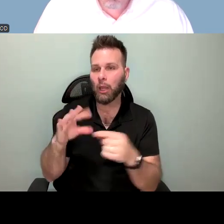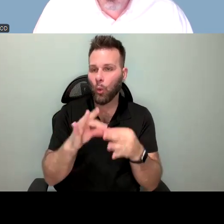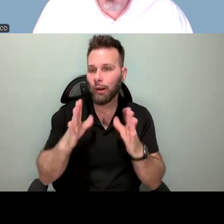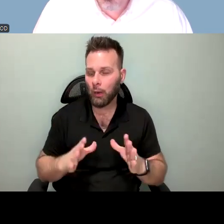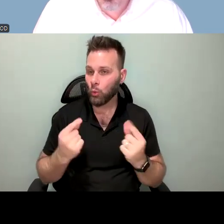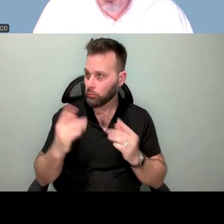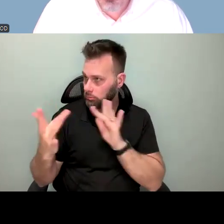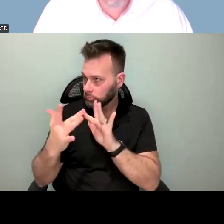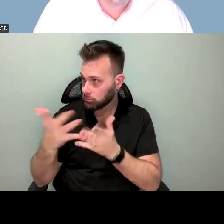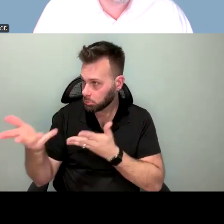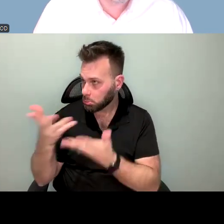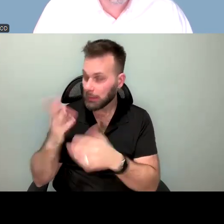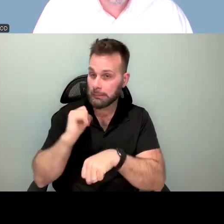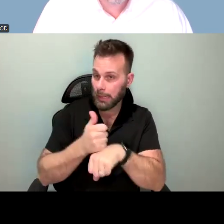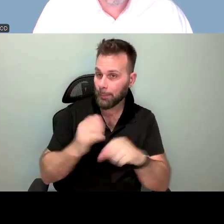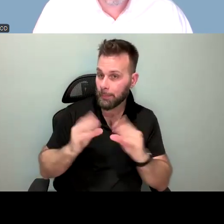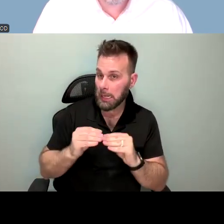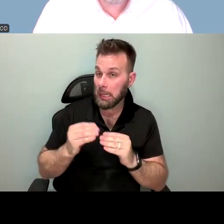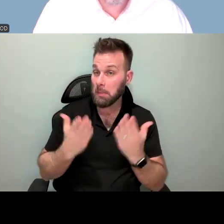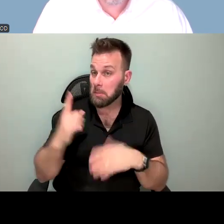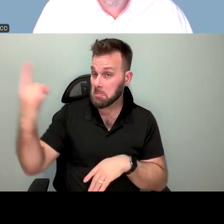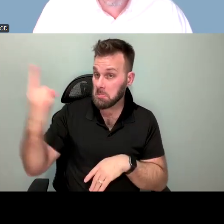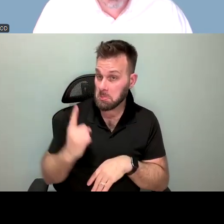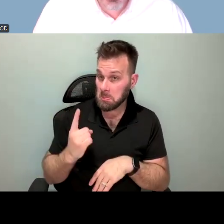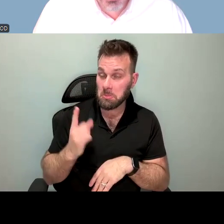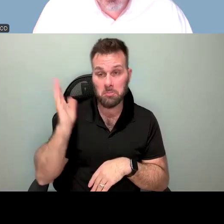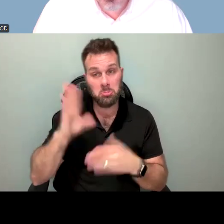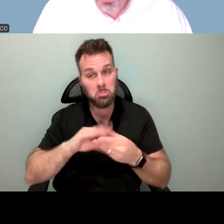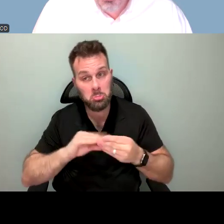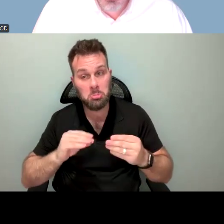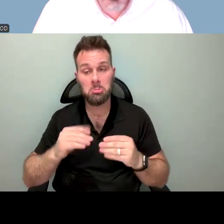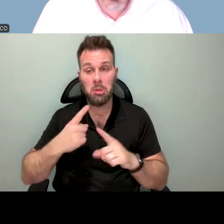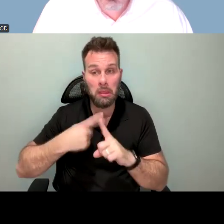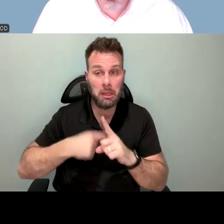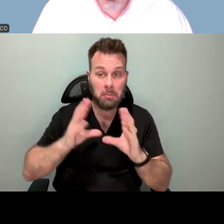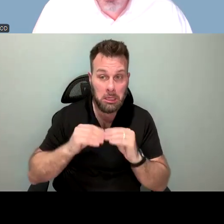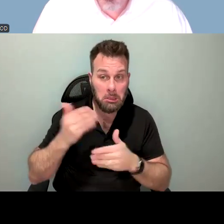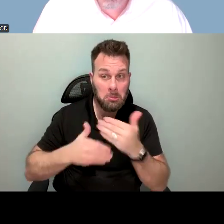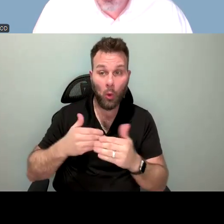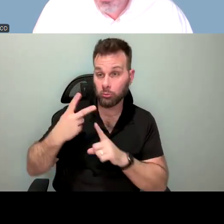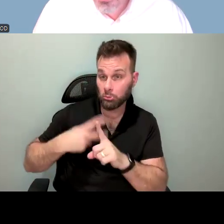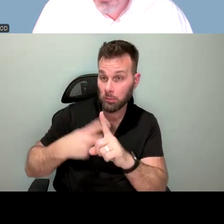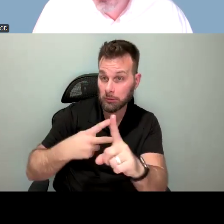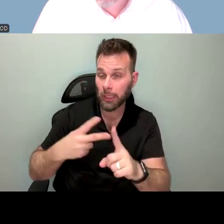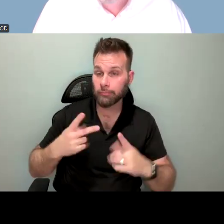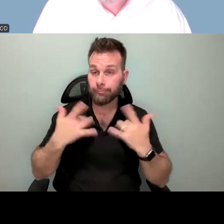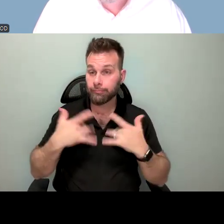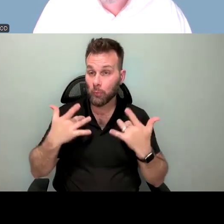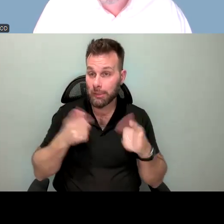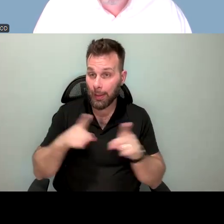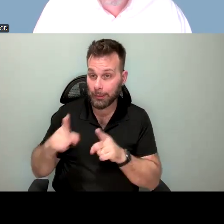the ADA coordinator may come to your commission meeting monthly or every other month to give some updates, as well